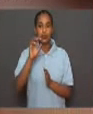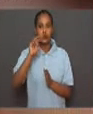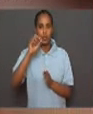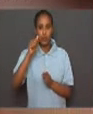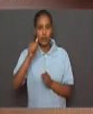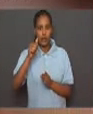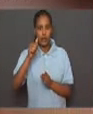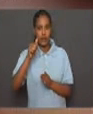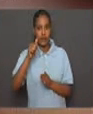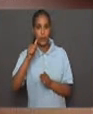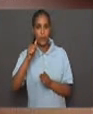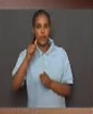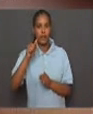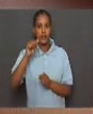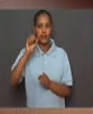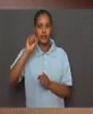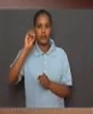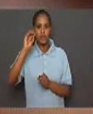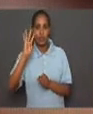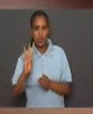sodium orthosilicate.